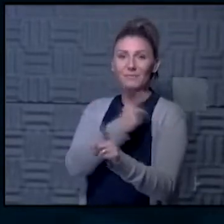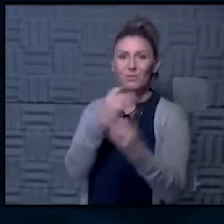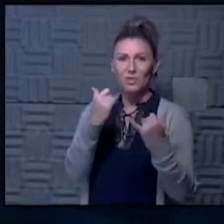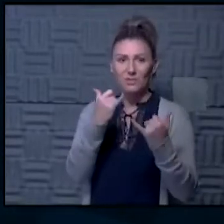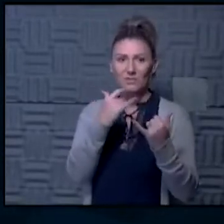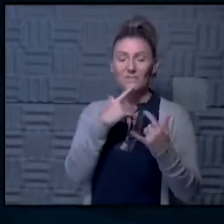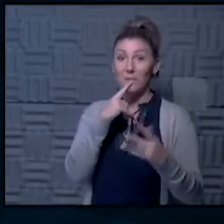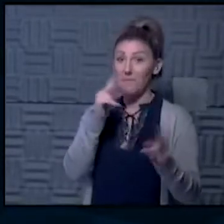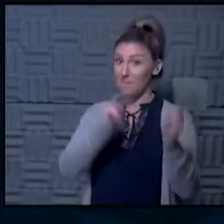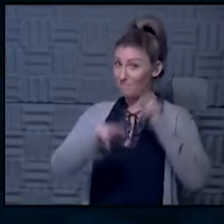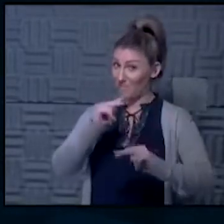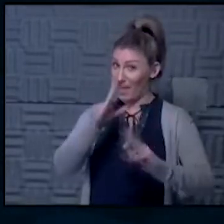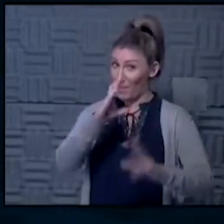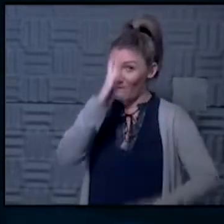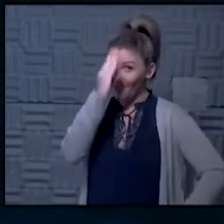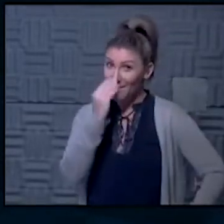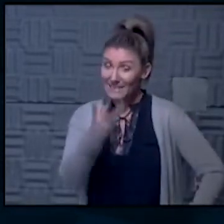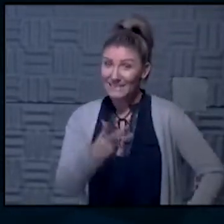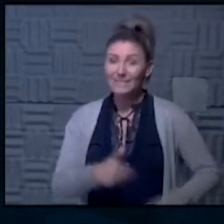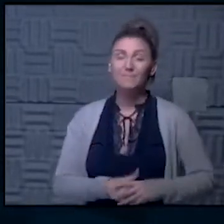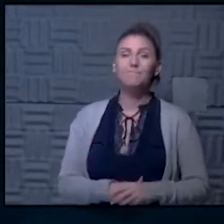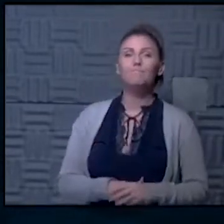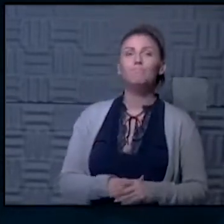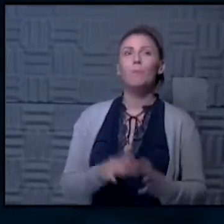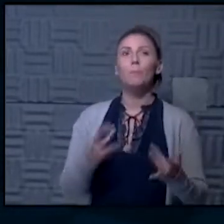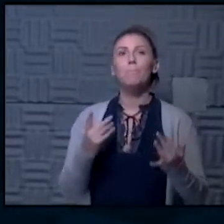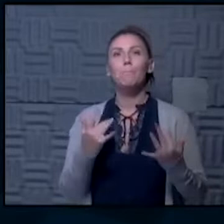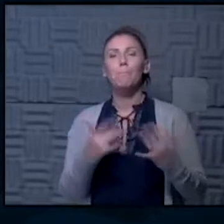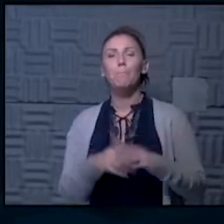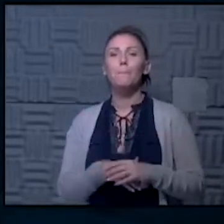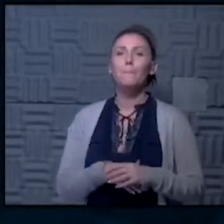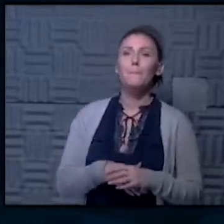Let me look. I can tell you that.